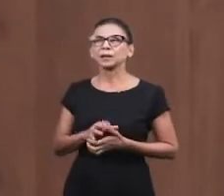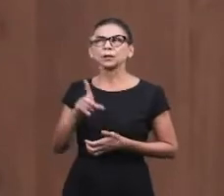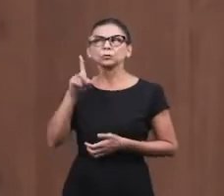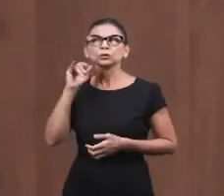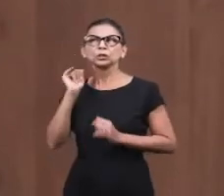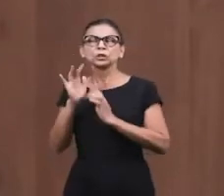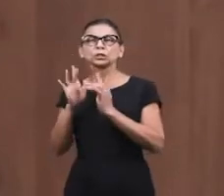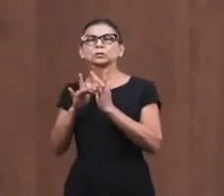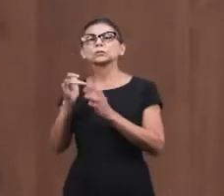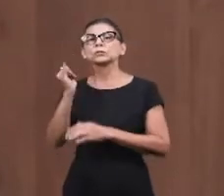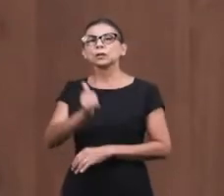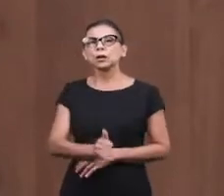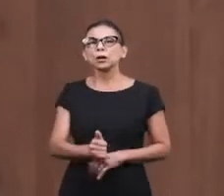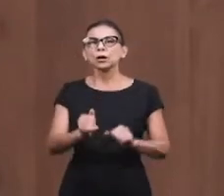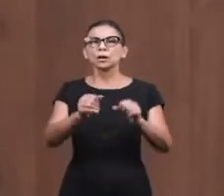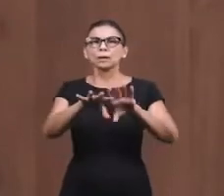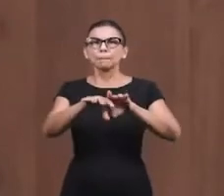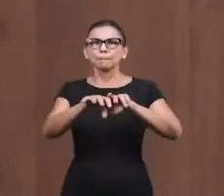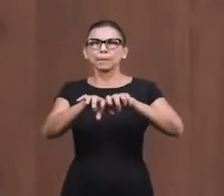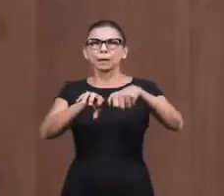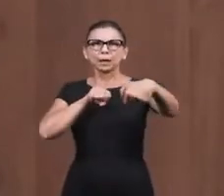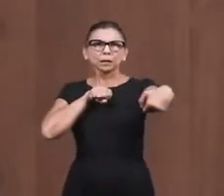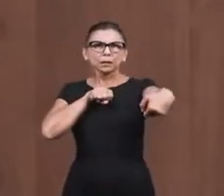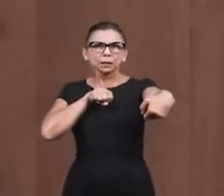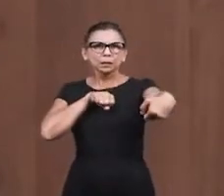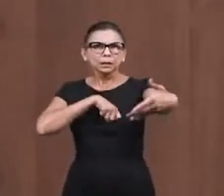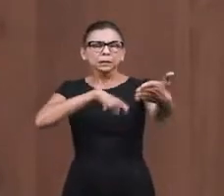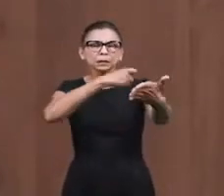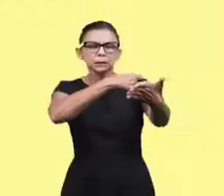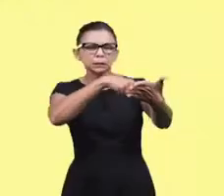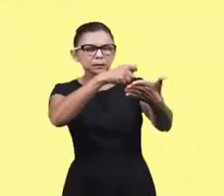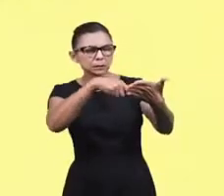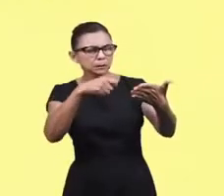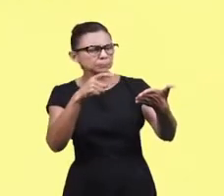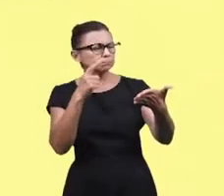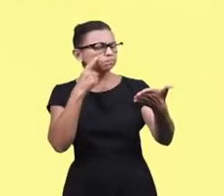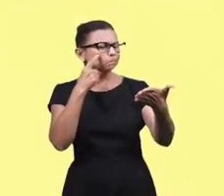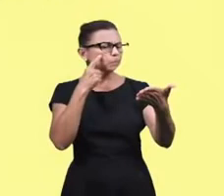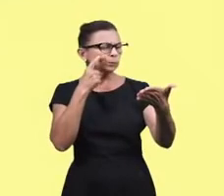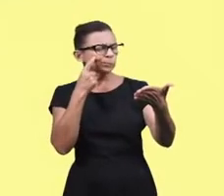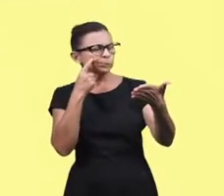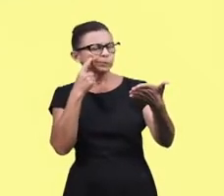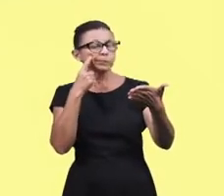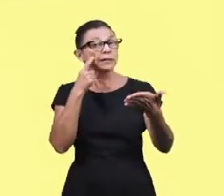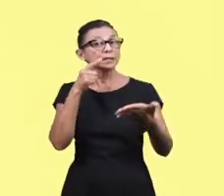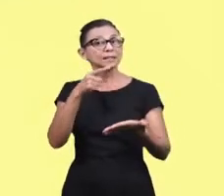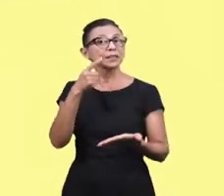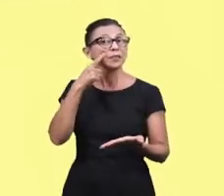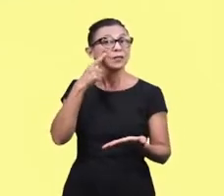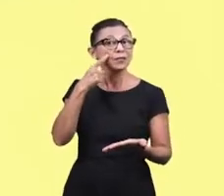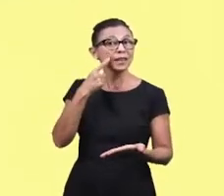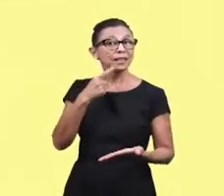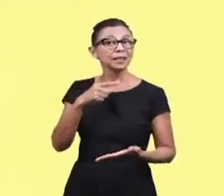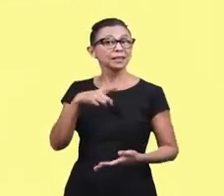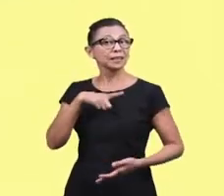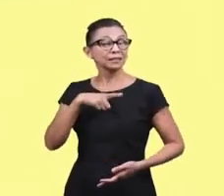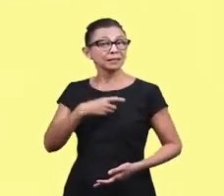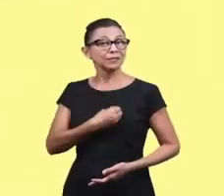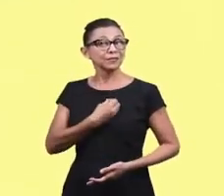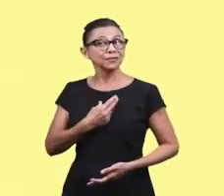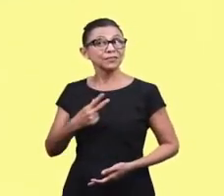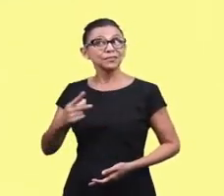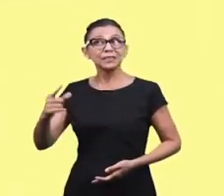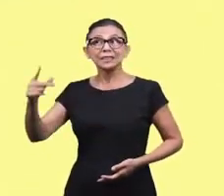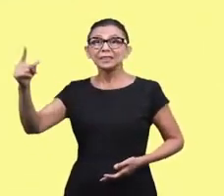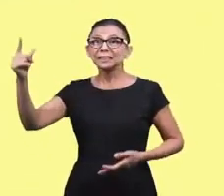"You search the scriptures, for in them you think that you have eternal life, and these are they